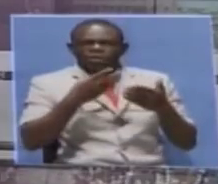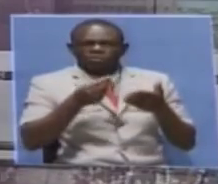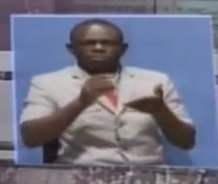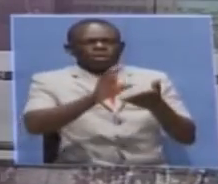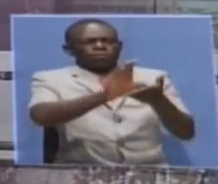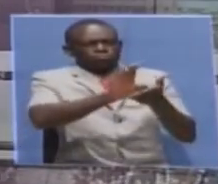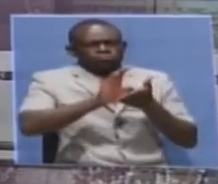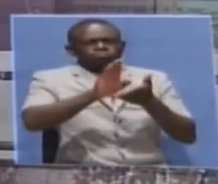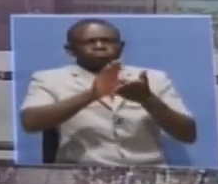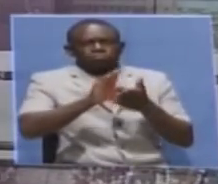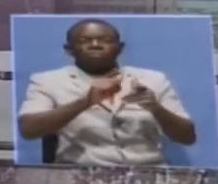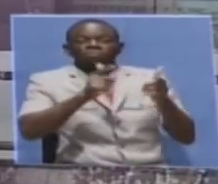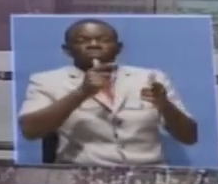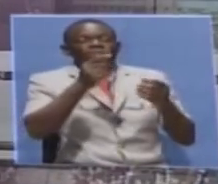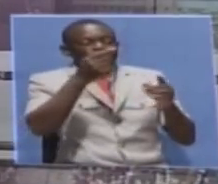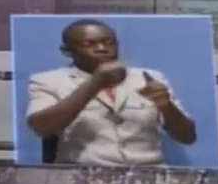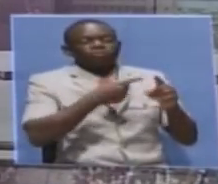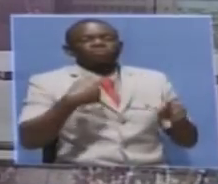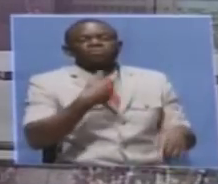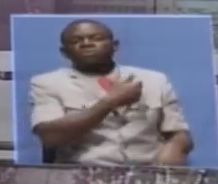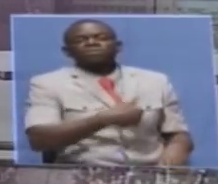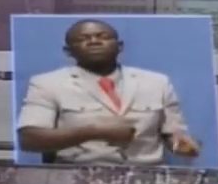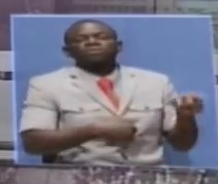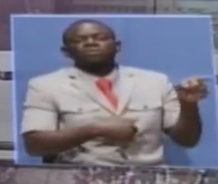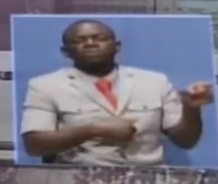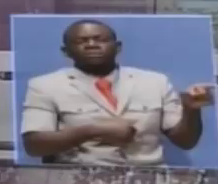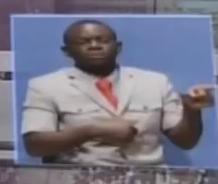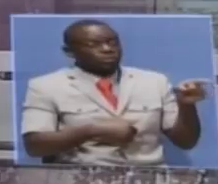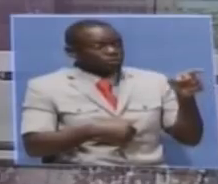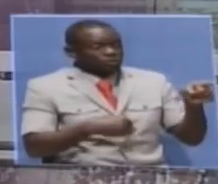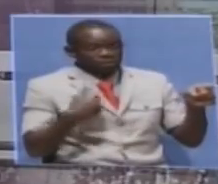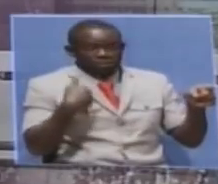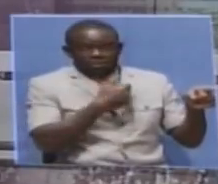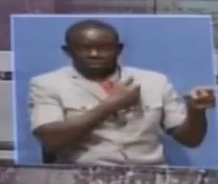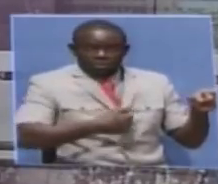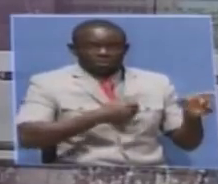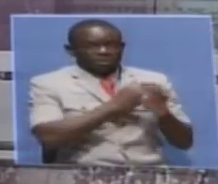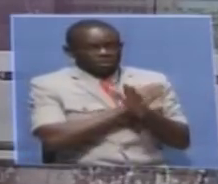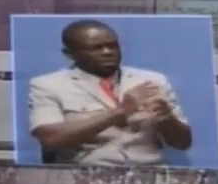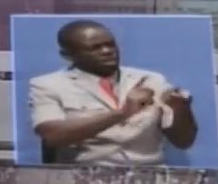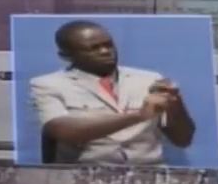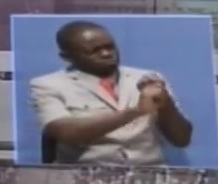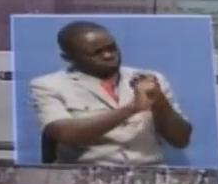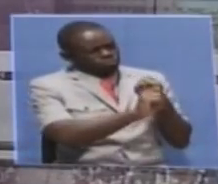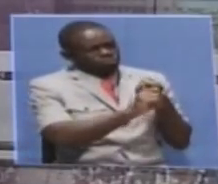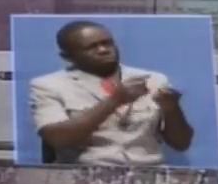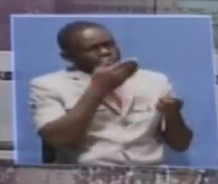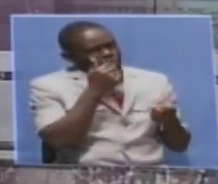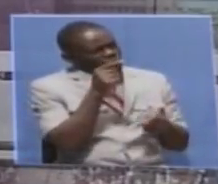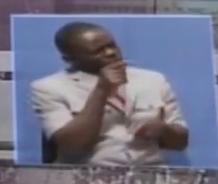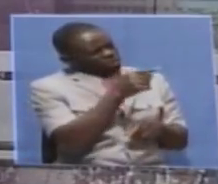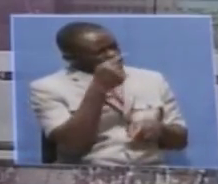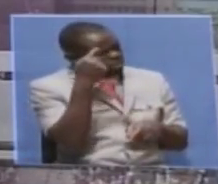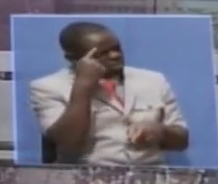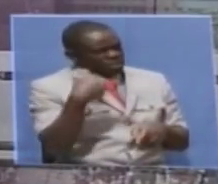of this debt. She says, China being an all-weather friend to Zambia, there is need for that government to demonstrate its commitment to